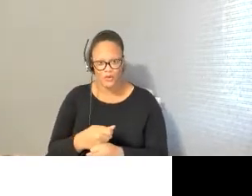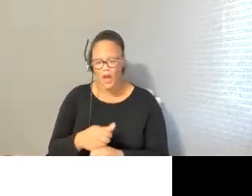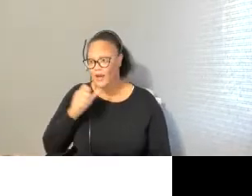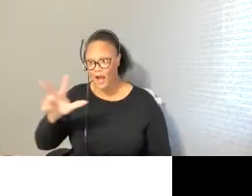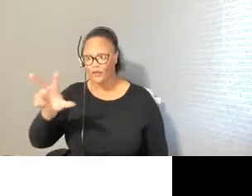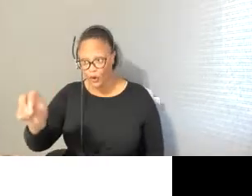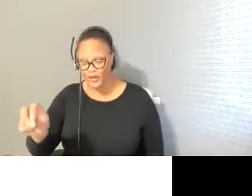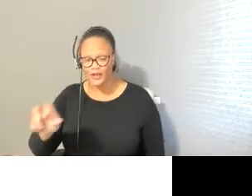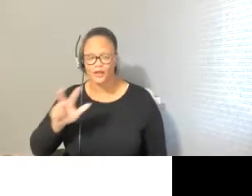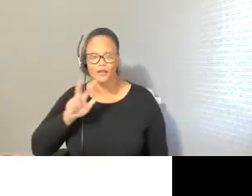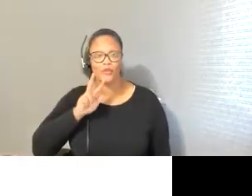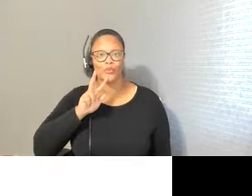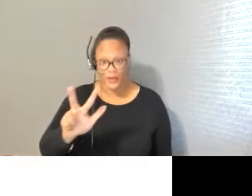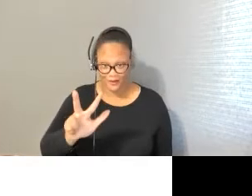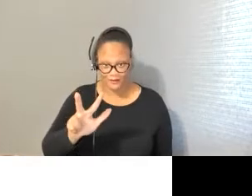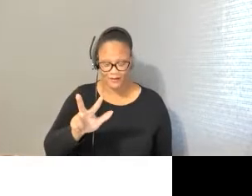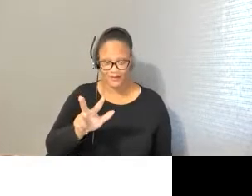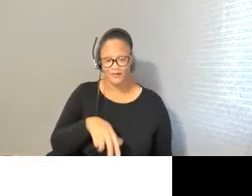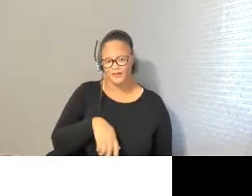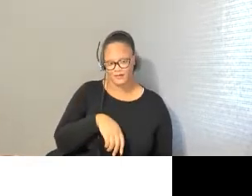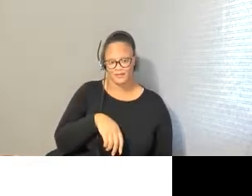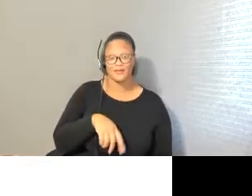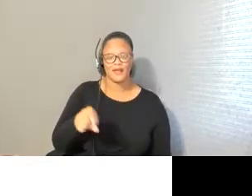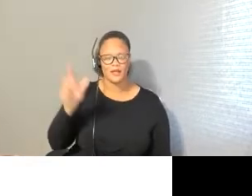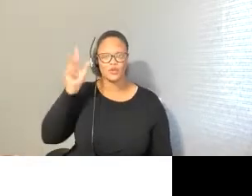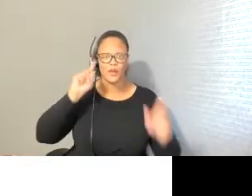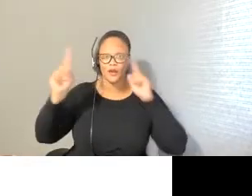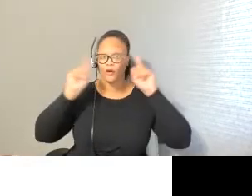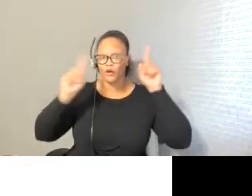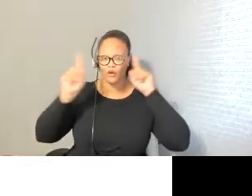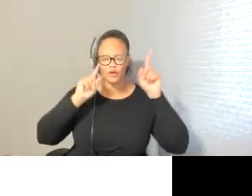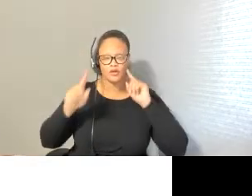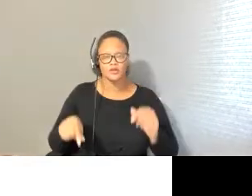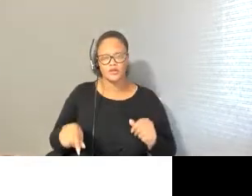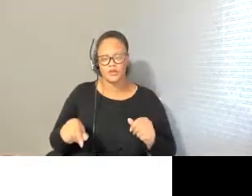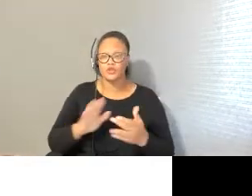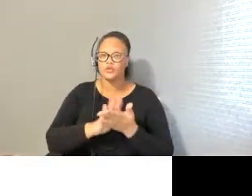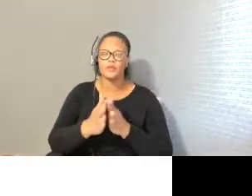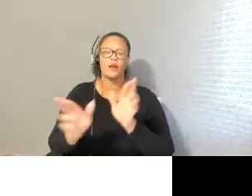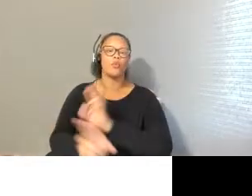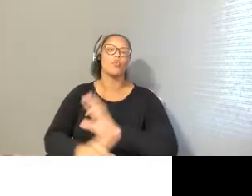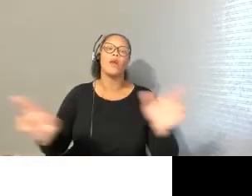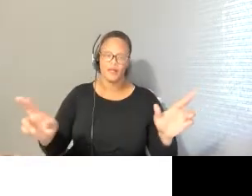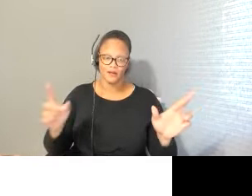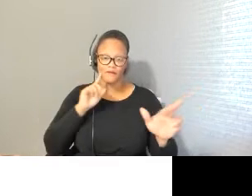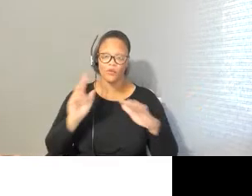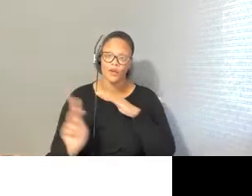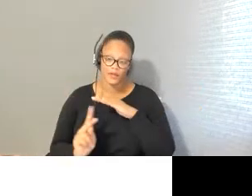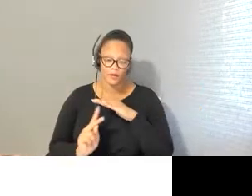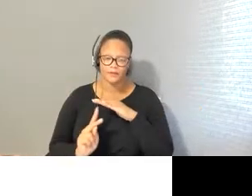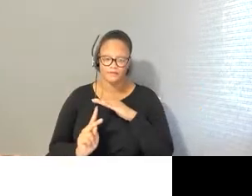3 years old, okay? They need to hear that. Just be ready for kindergarten. That's true, that's